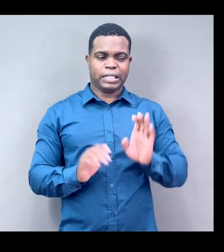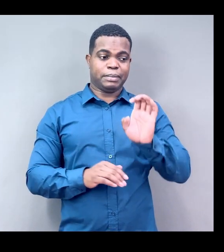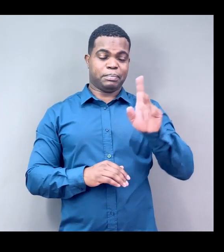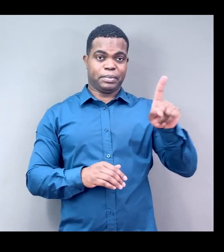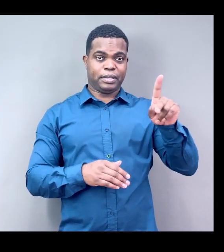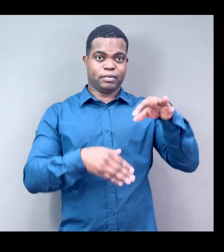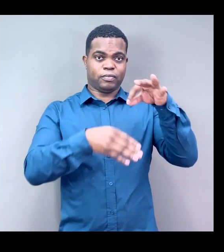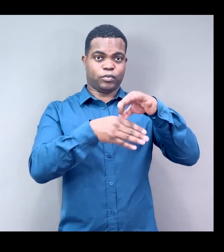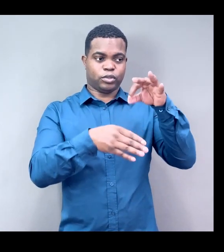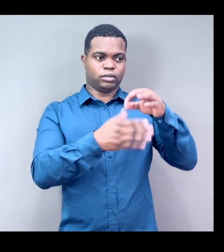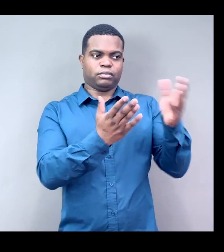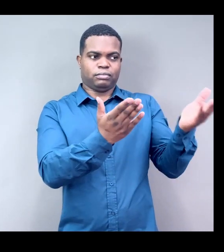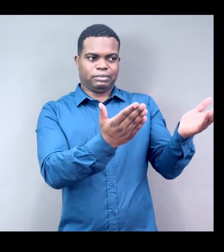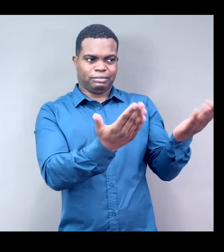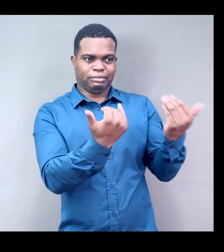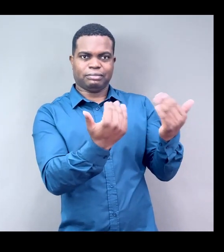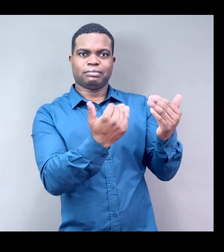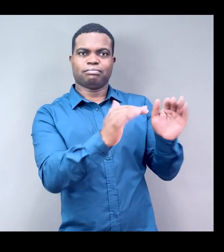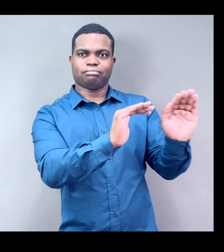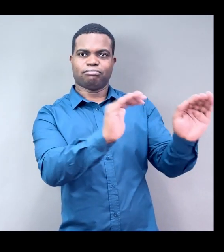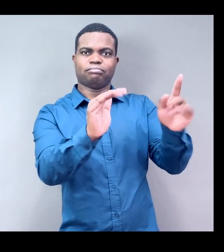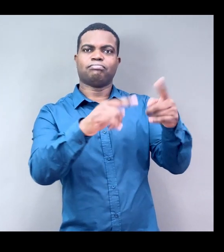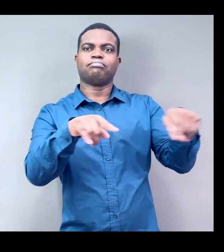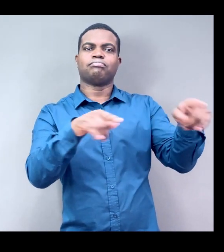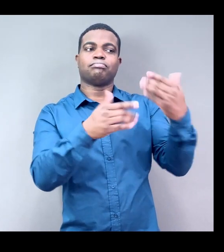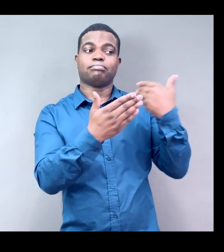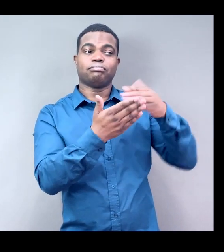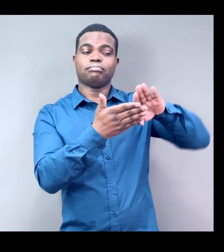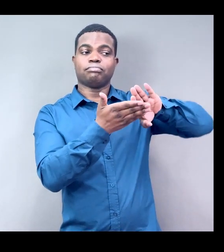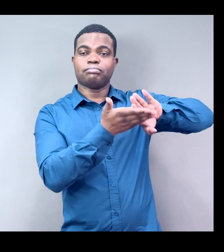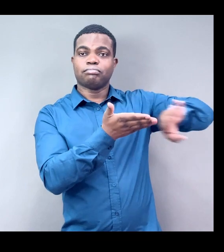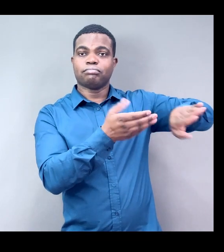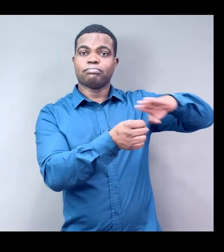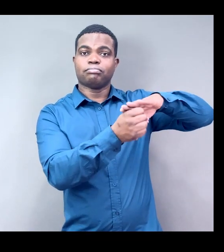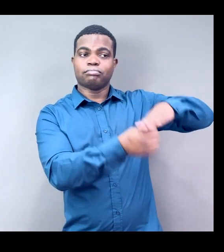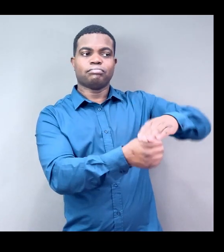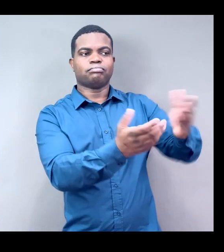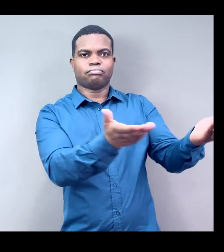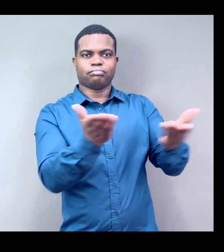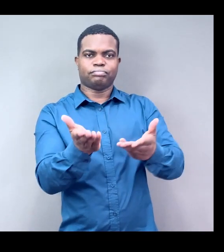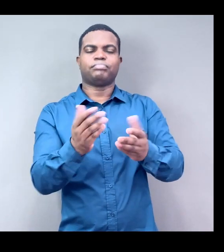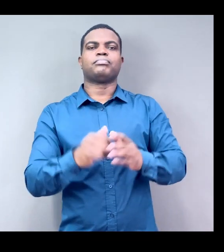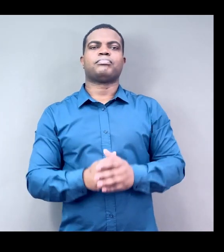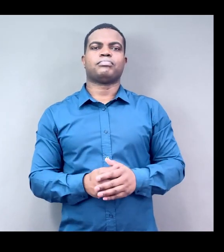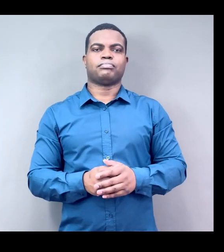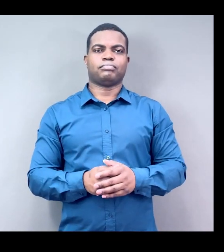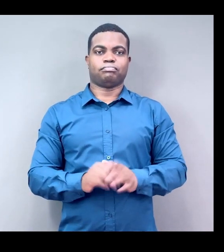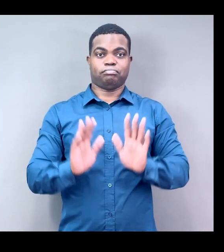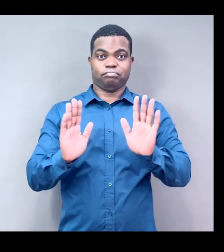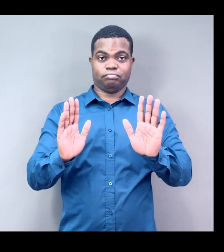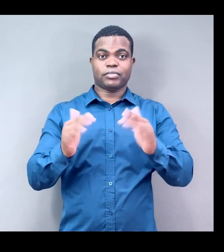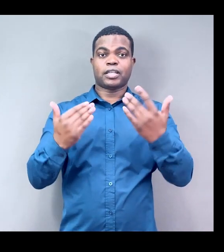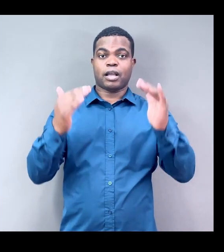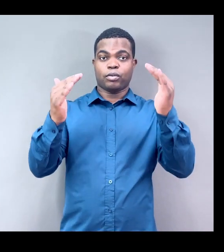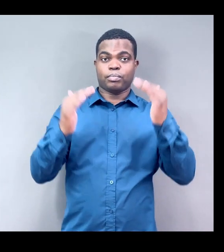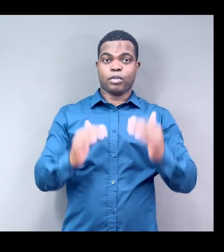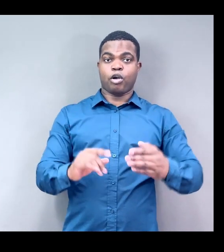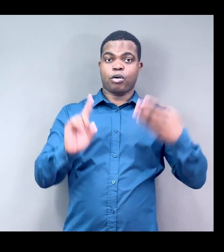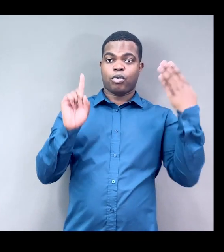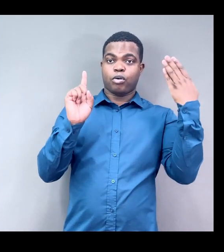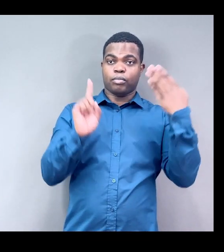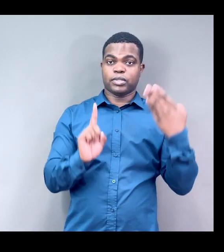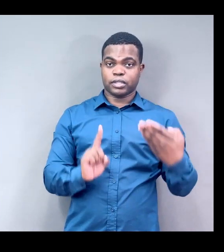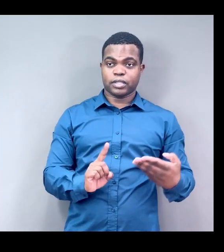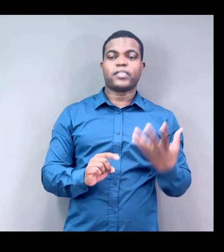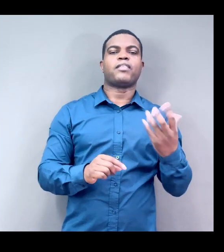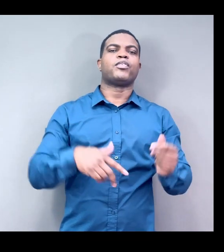Parliament elections. So let's say this is your goal. Then your